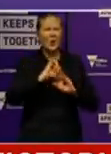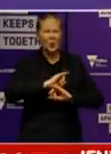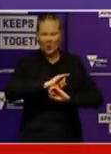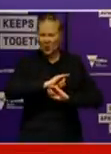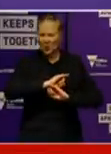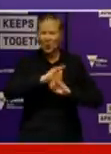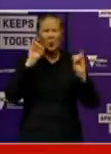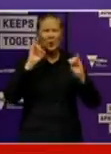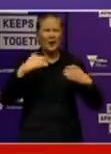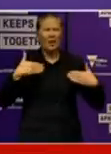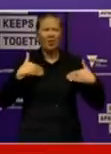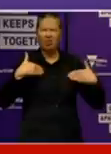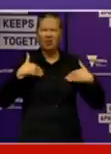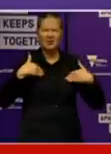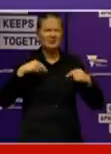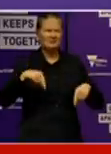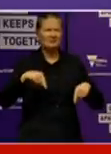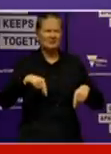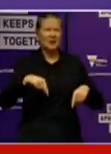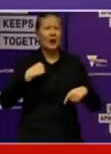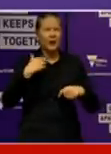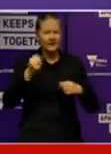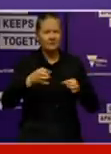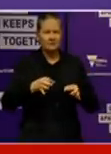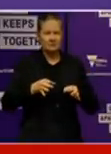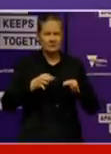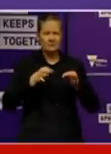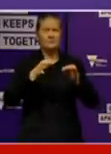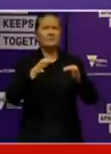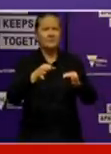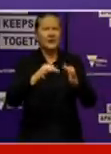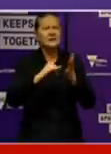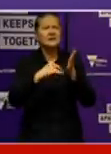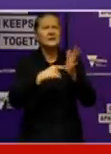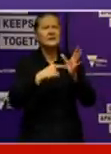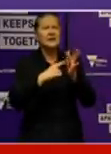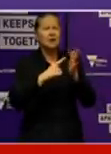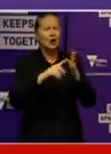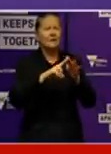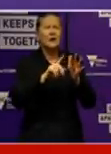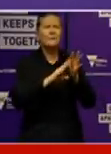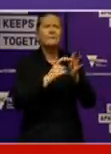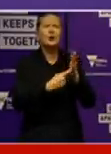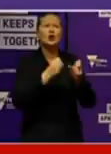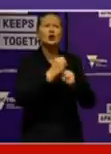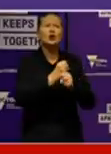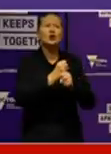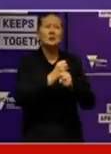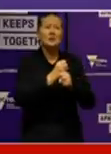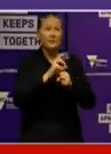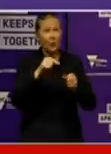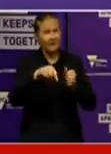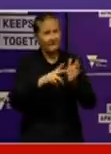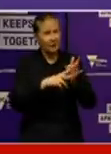this morning I have extended the state of emergency for Victoria until 11:59 p.m.